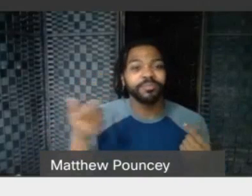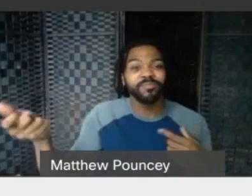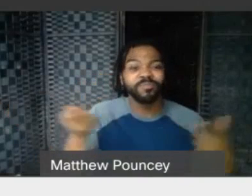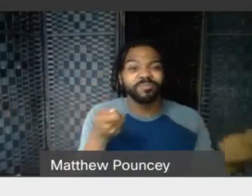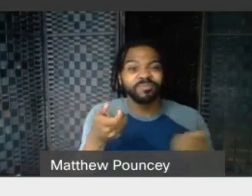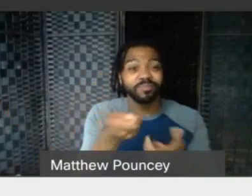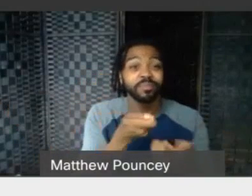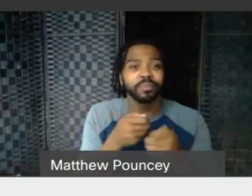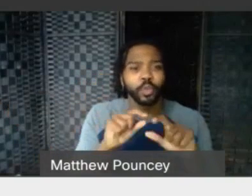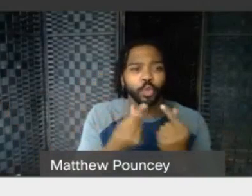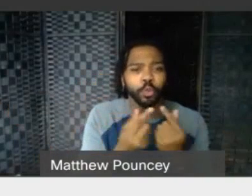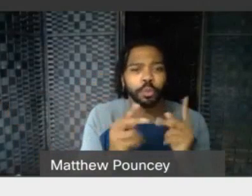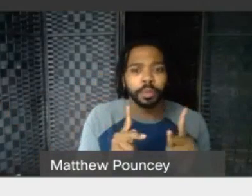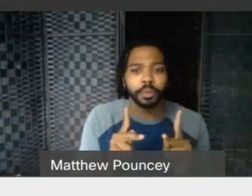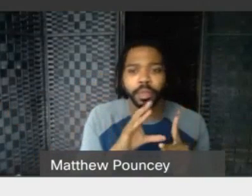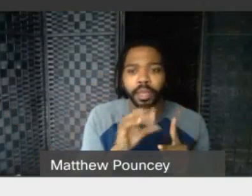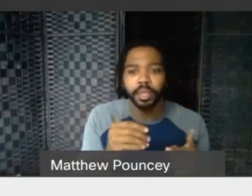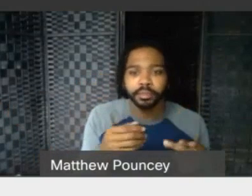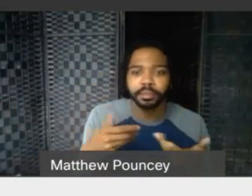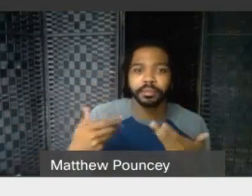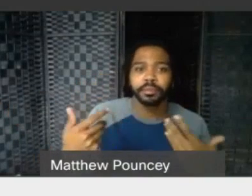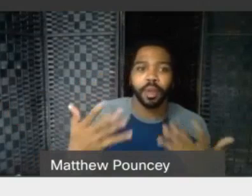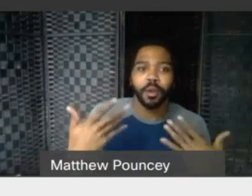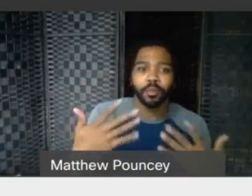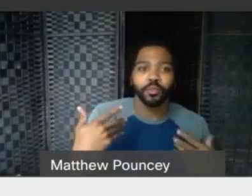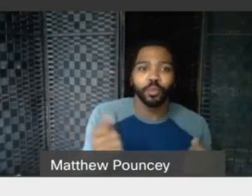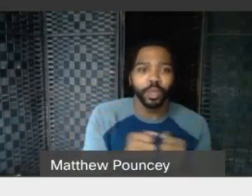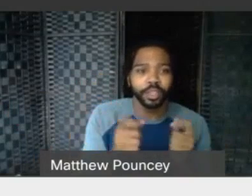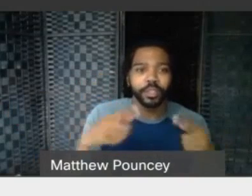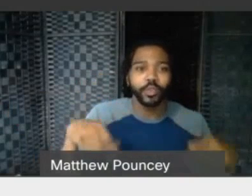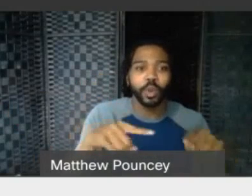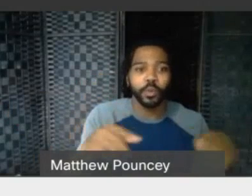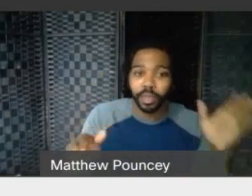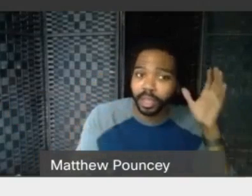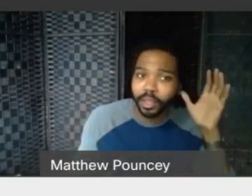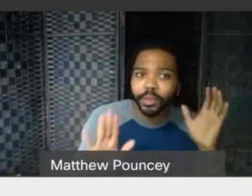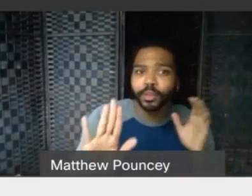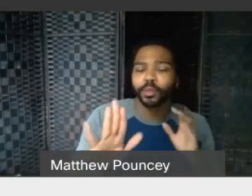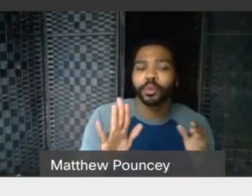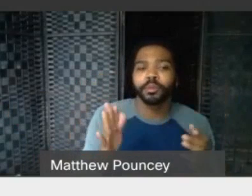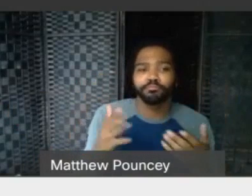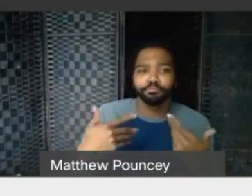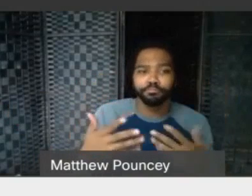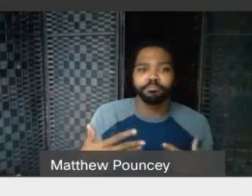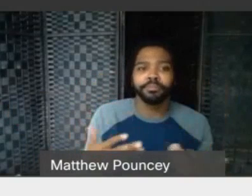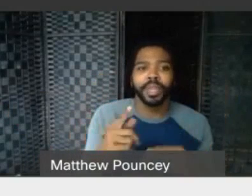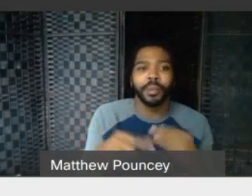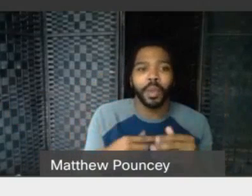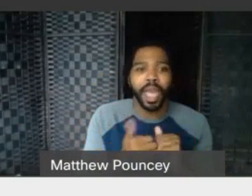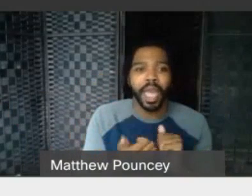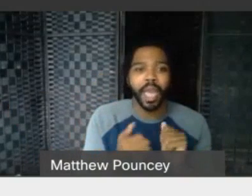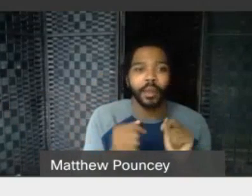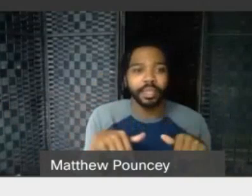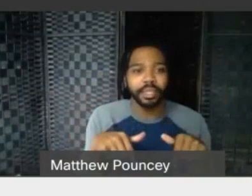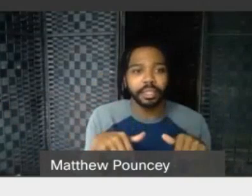people and talk with you and hear from you about how we organize this